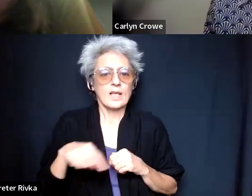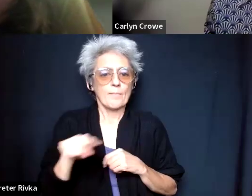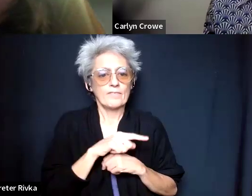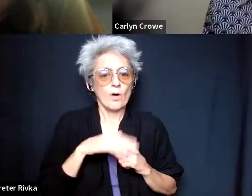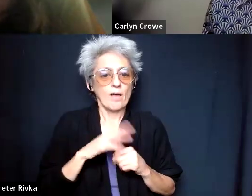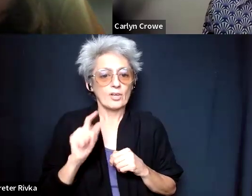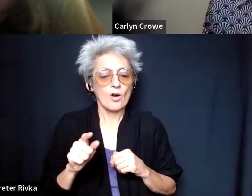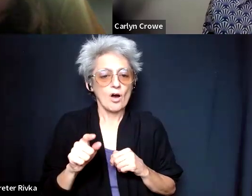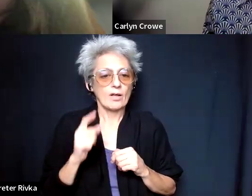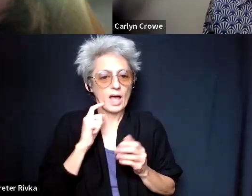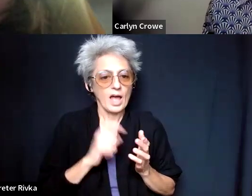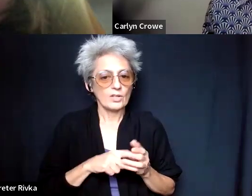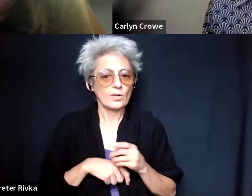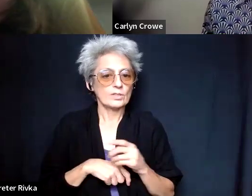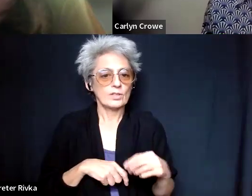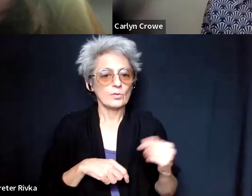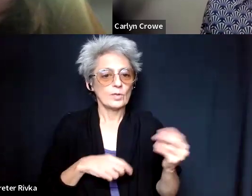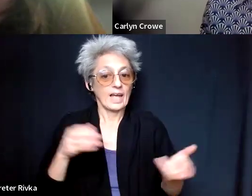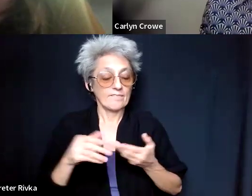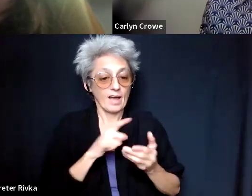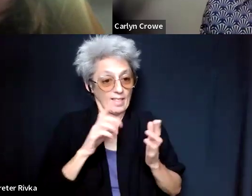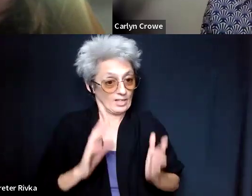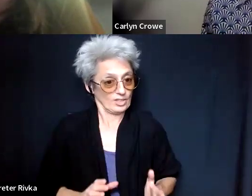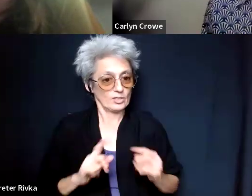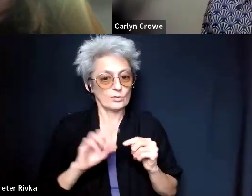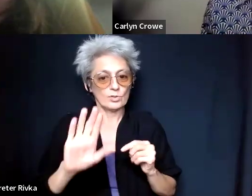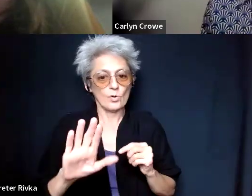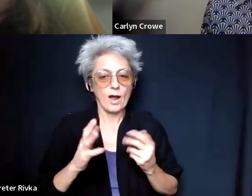have invited legislators to your